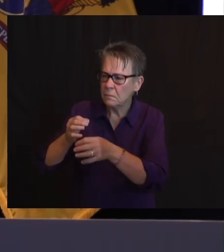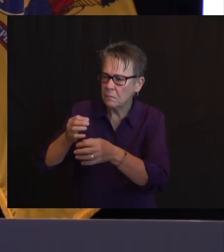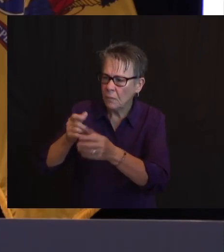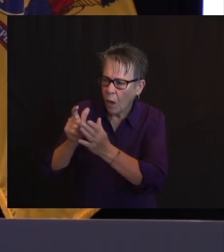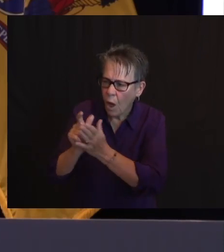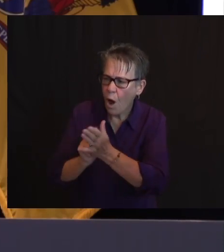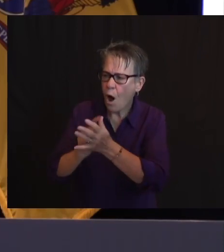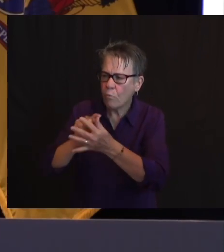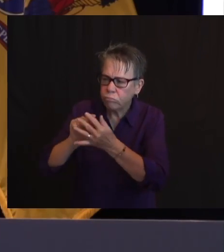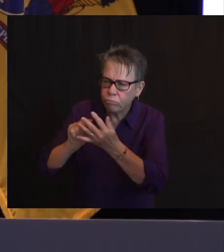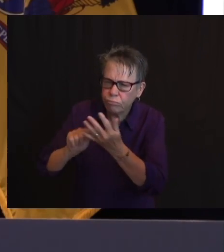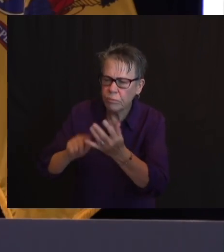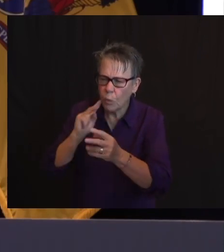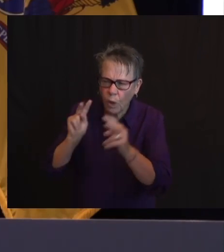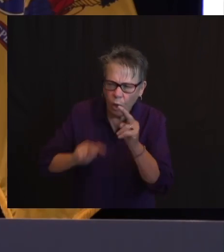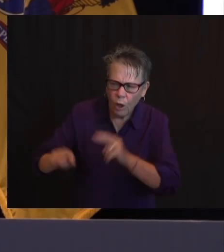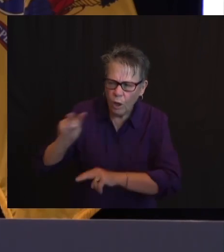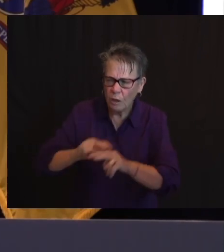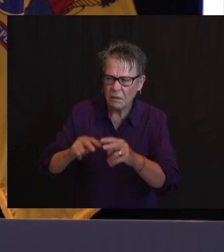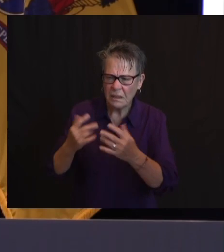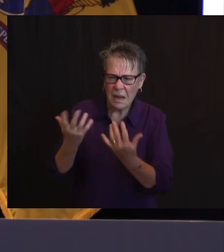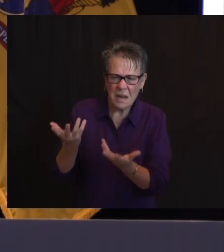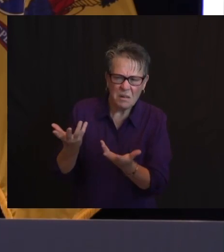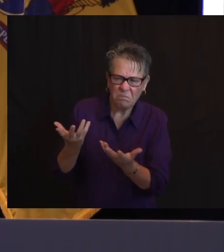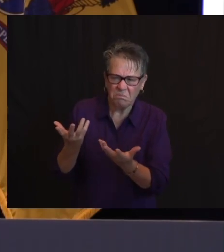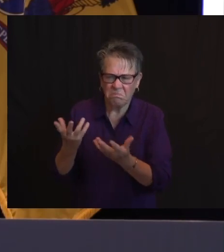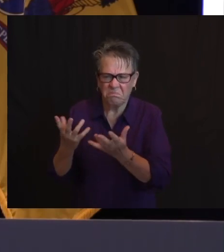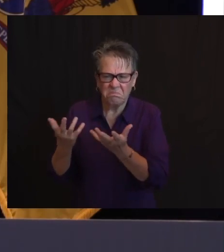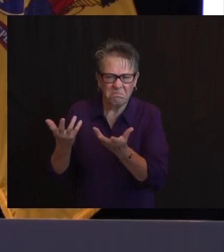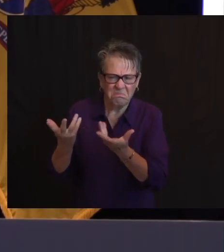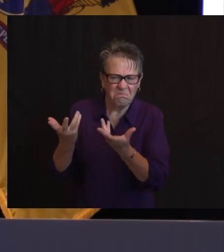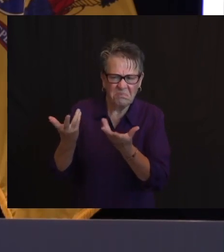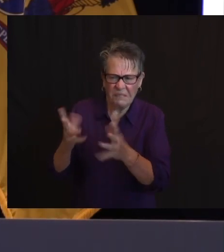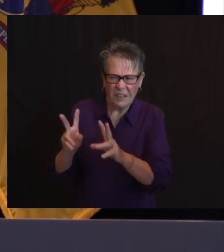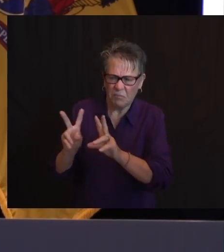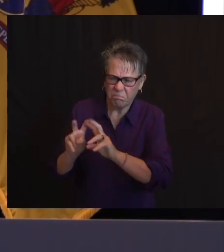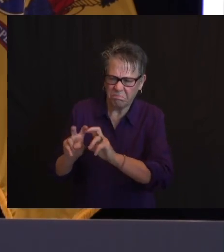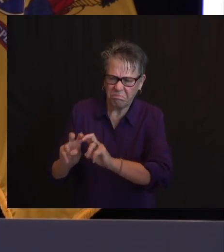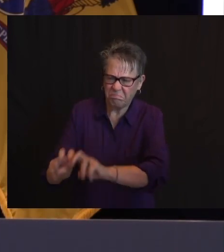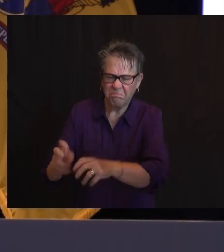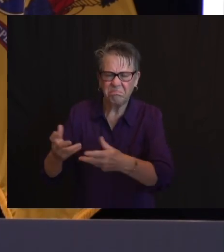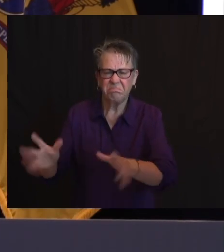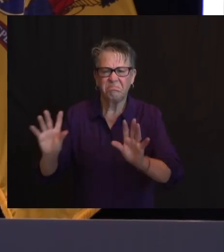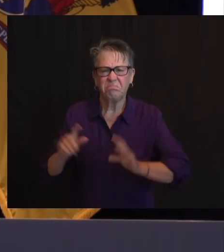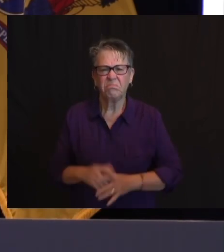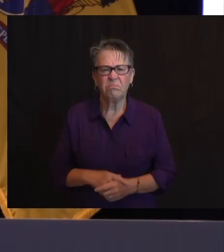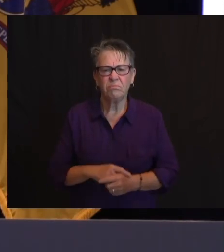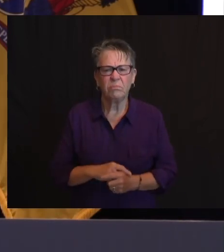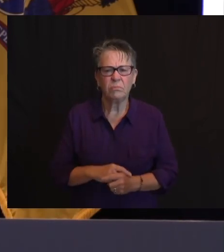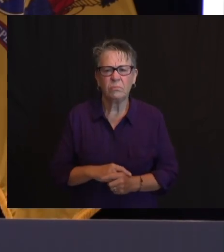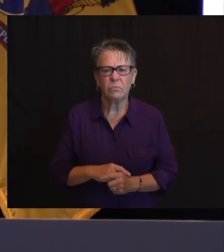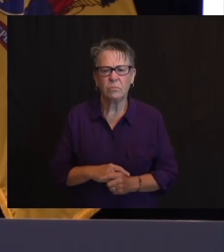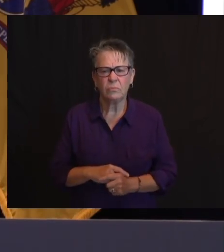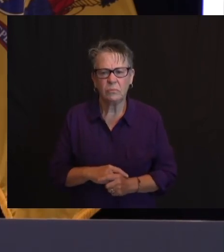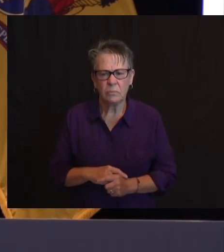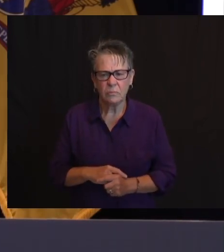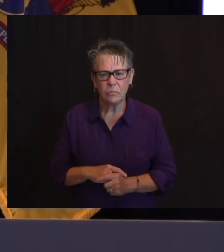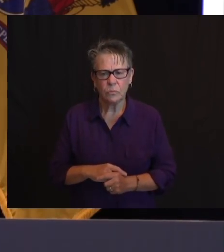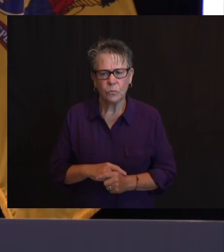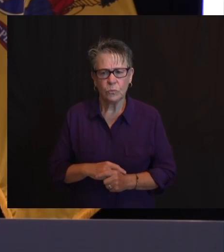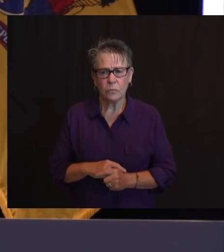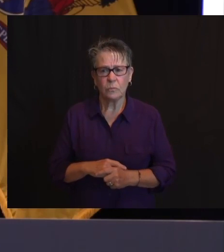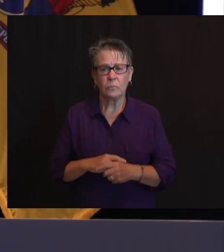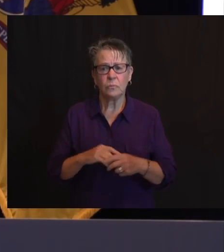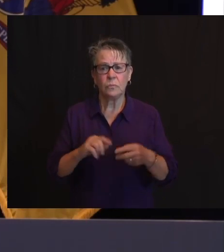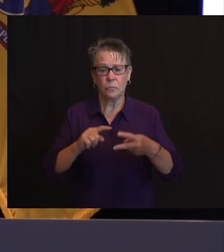you. So I just have two for you today. I should keep this in mind in future days, right? Yeah. You